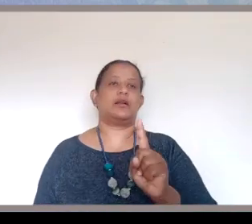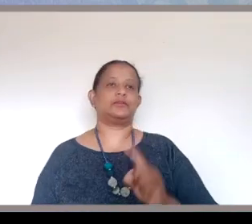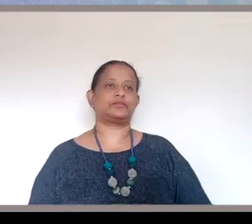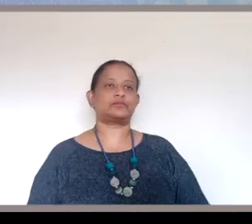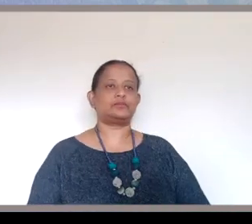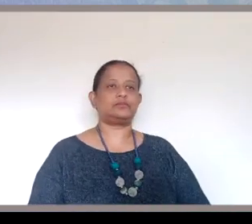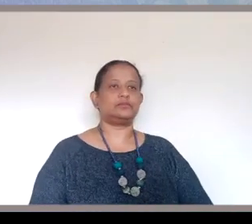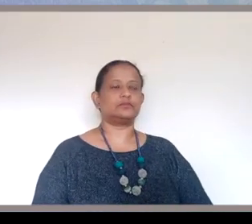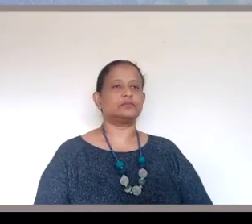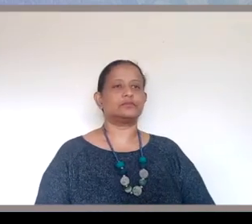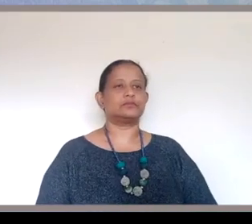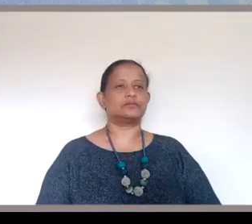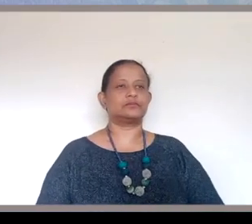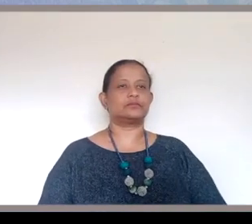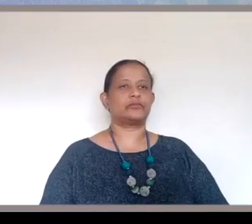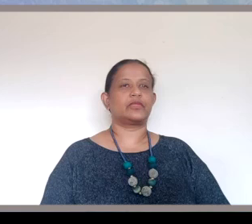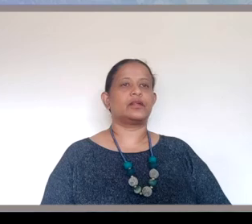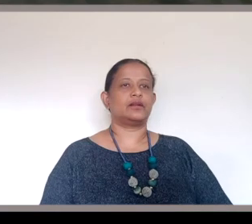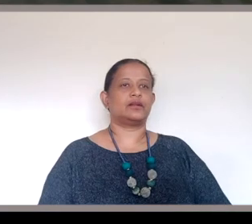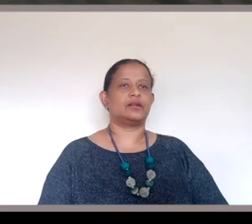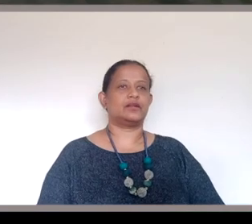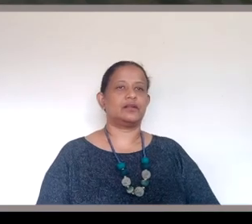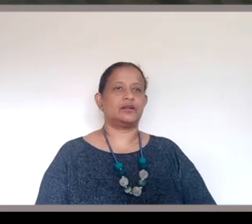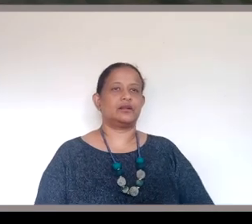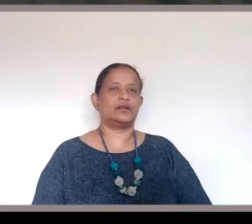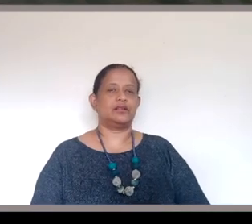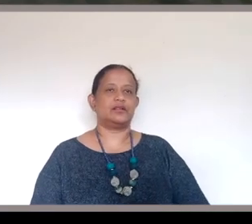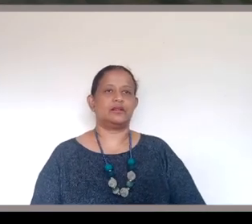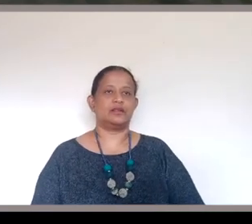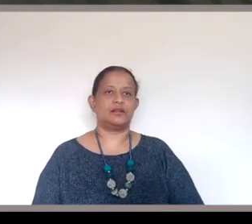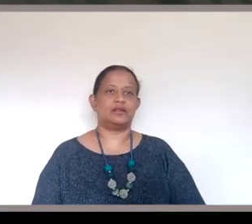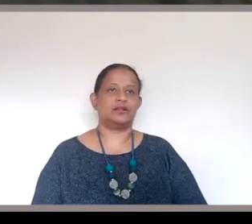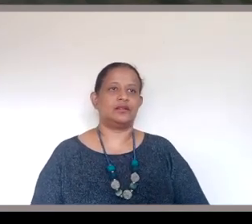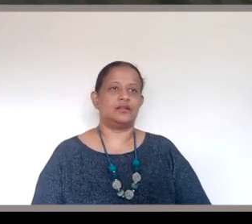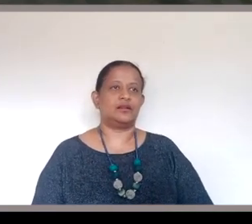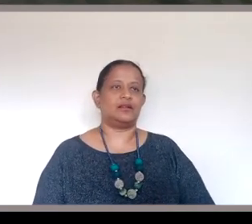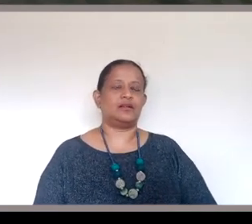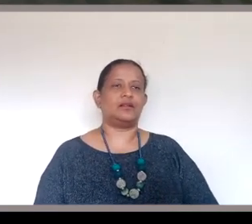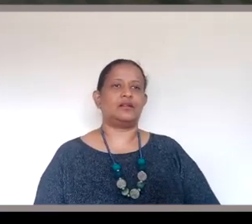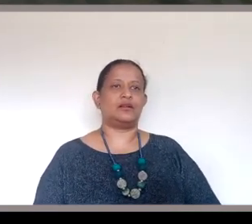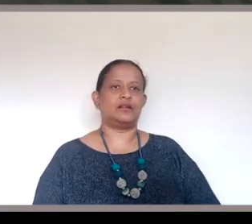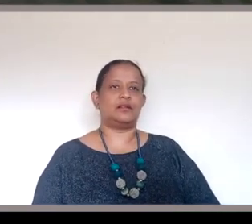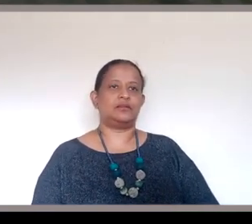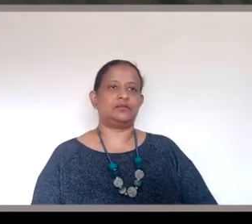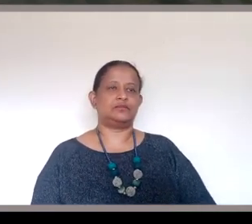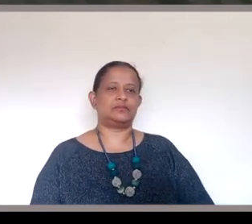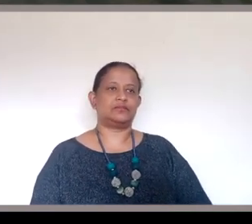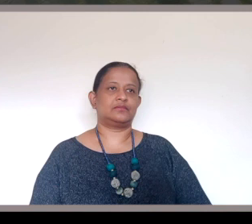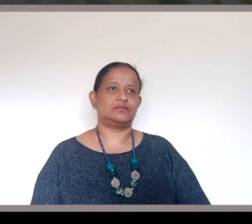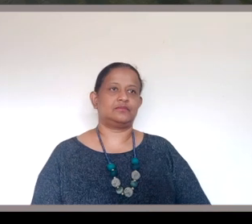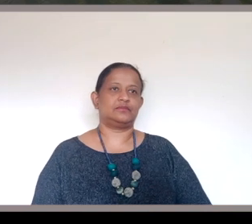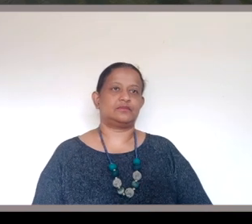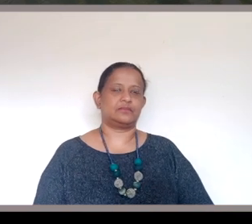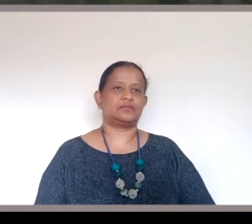Martin Luther said this. He says, you can't stop a bird from flying over your